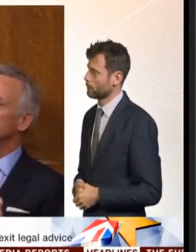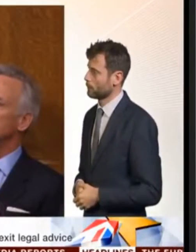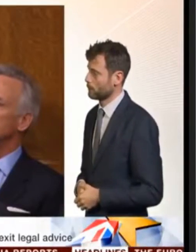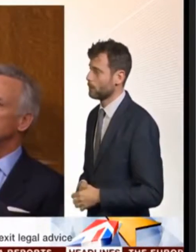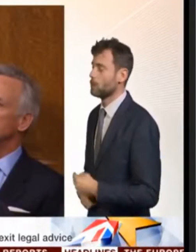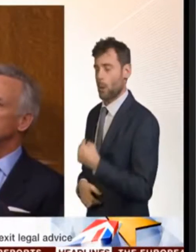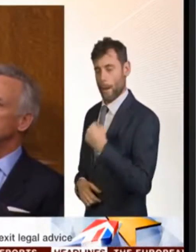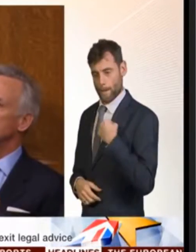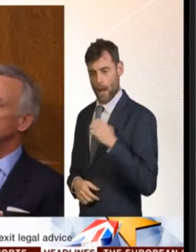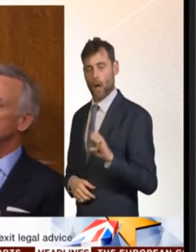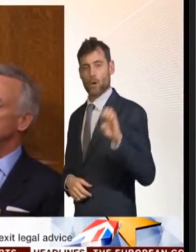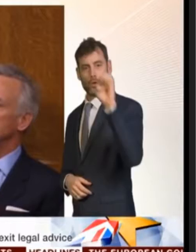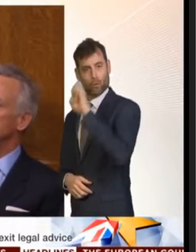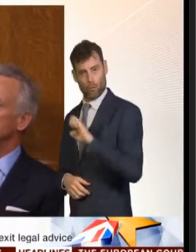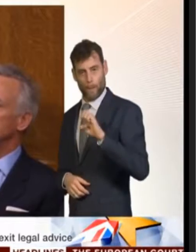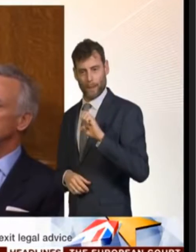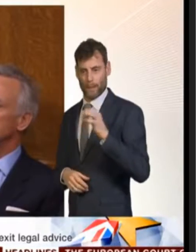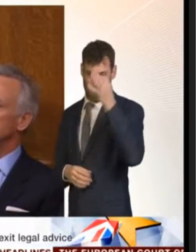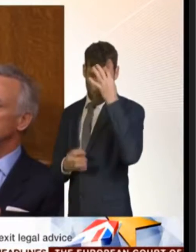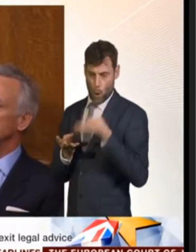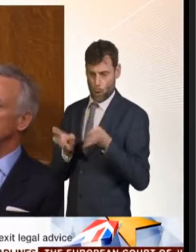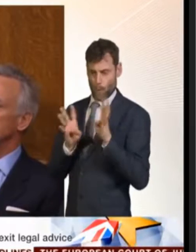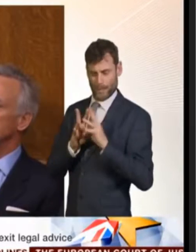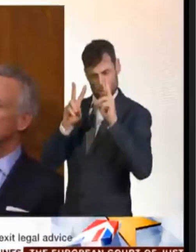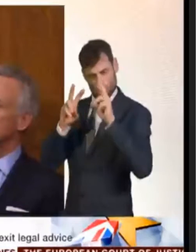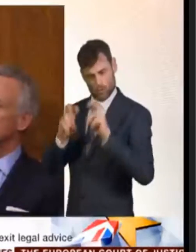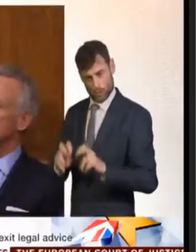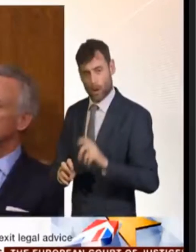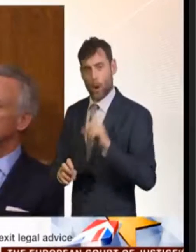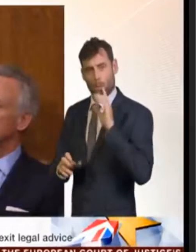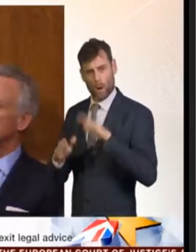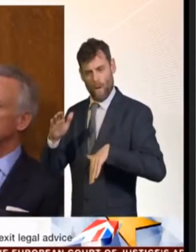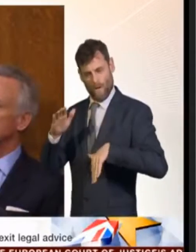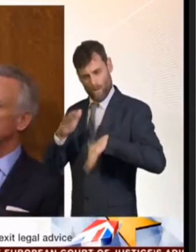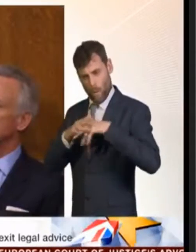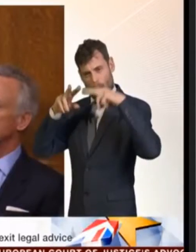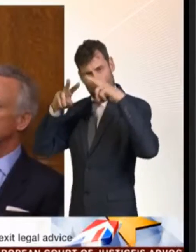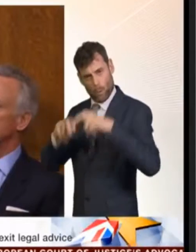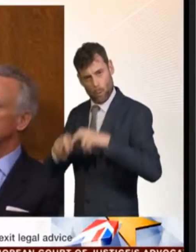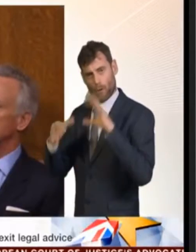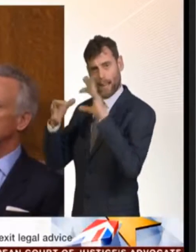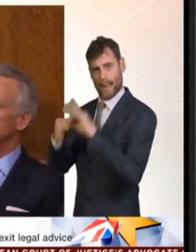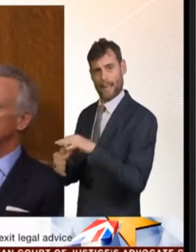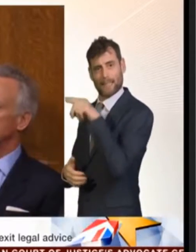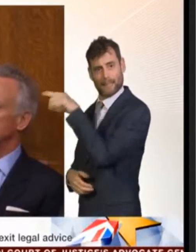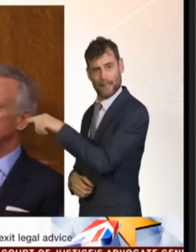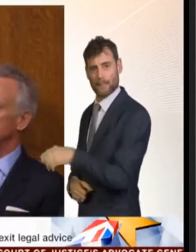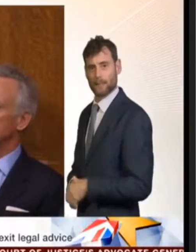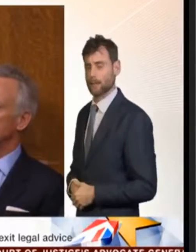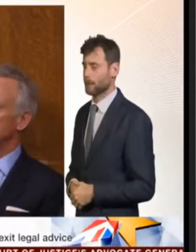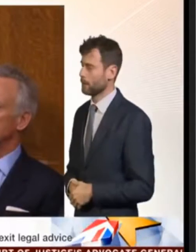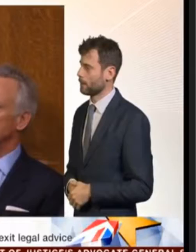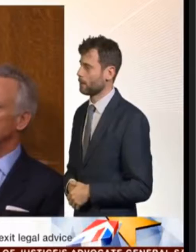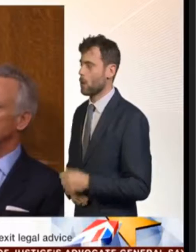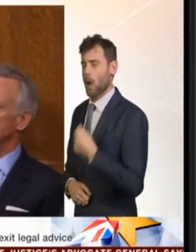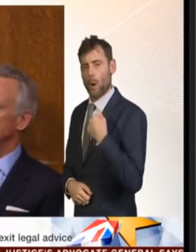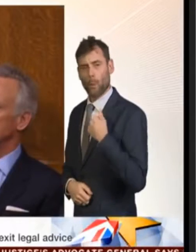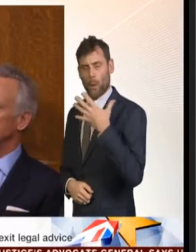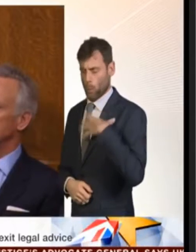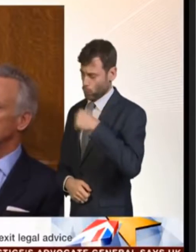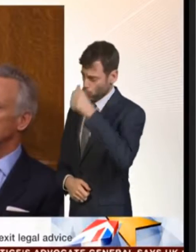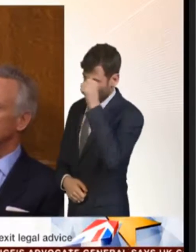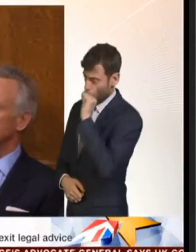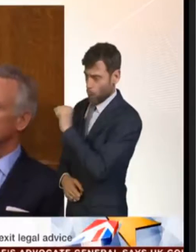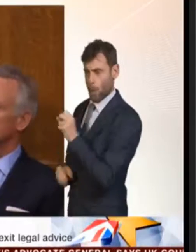Committee is making a full inquiry into this, in a nutshell, is this: that we want to get to the bottom of the conduct and